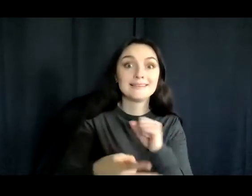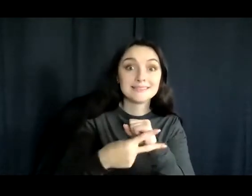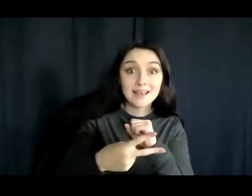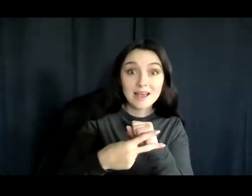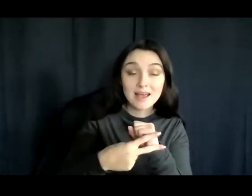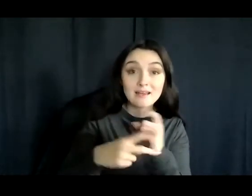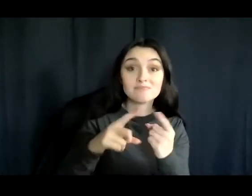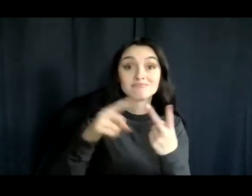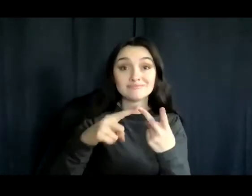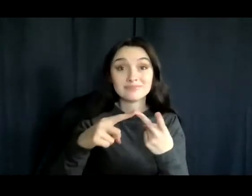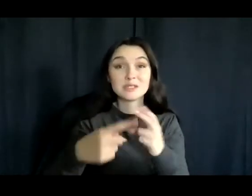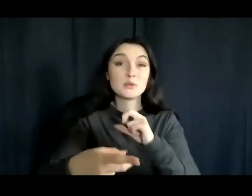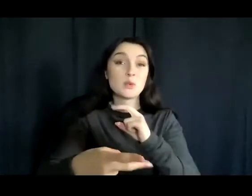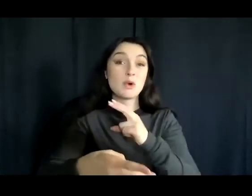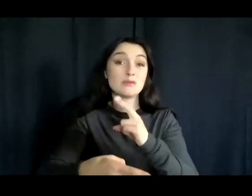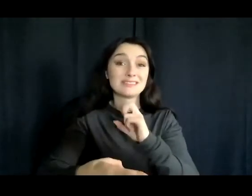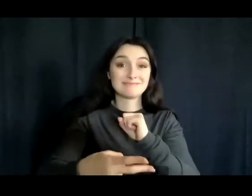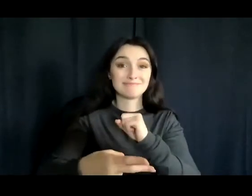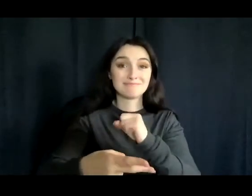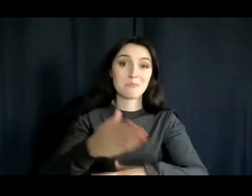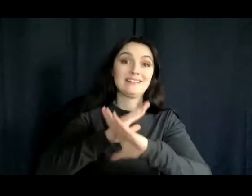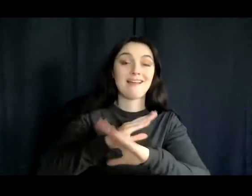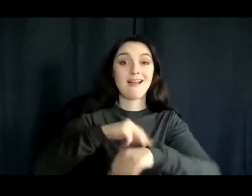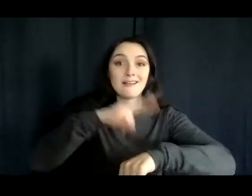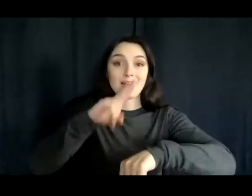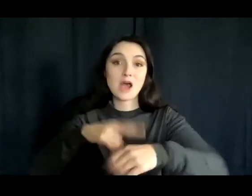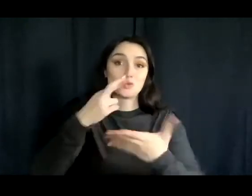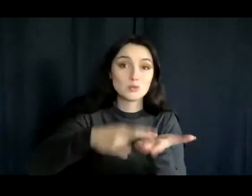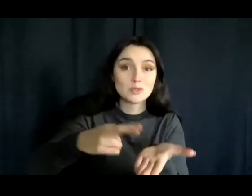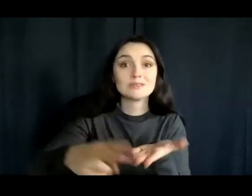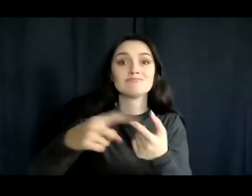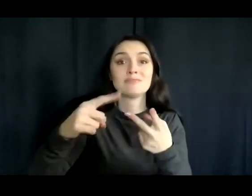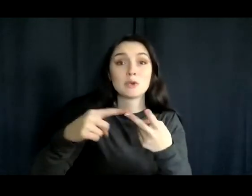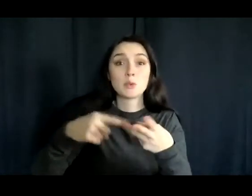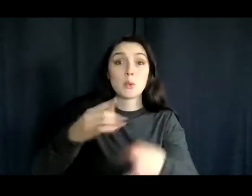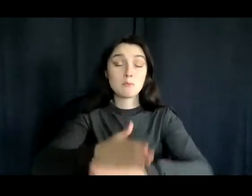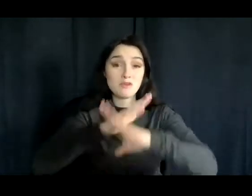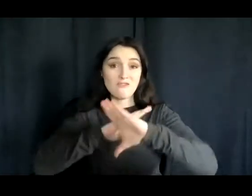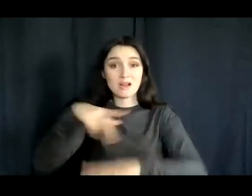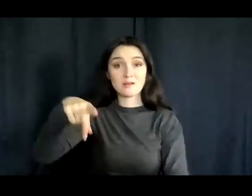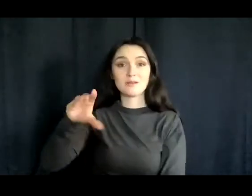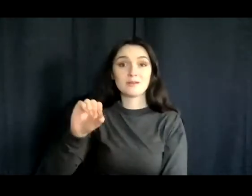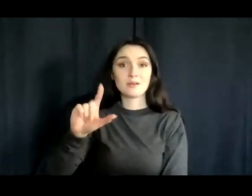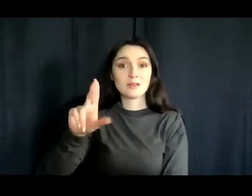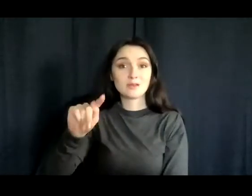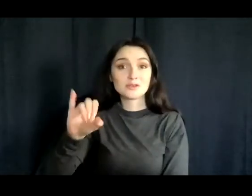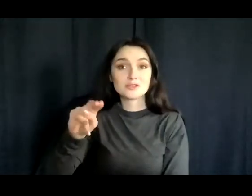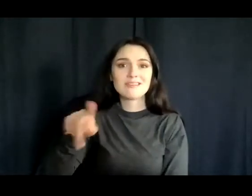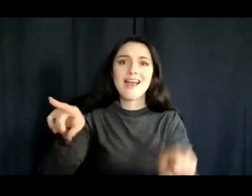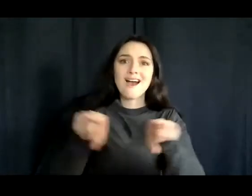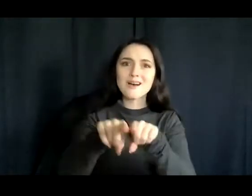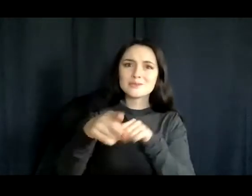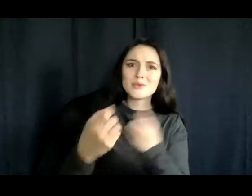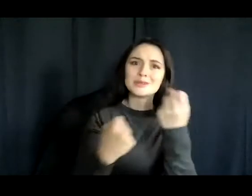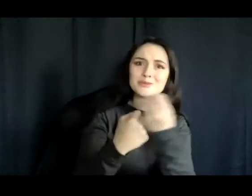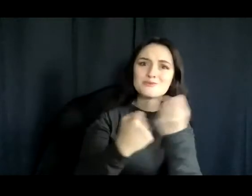natural resources. You're preventing pollution and preventing waste. So you're supporting local small business,